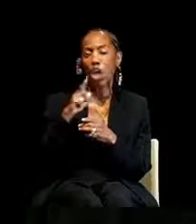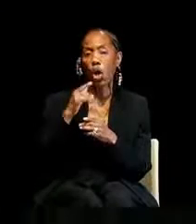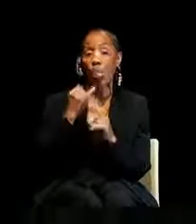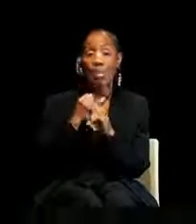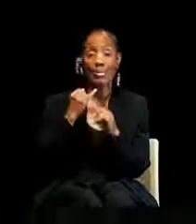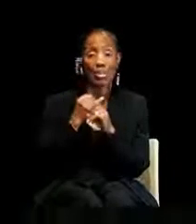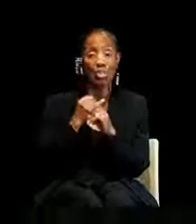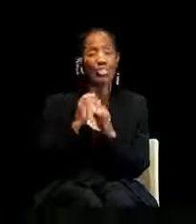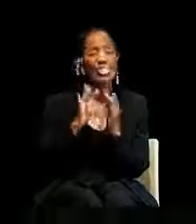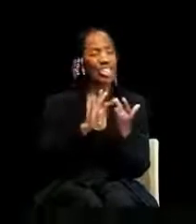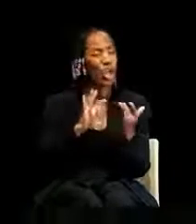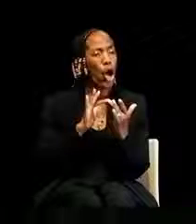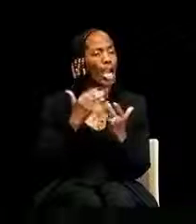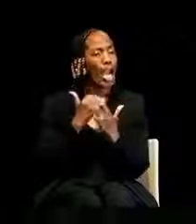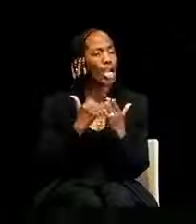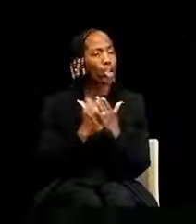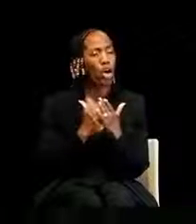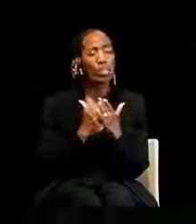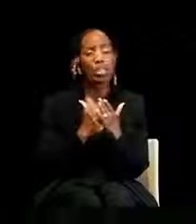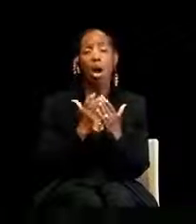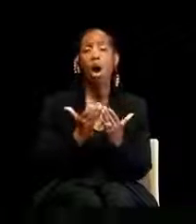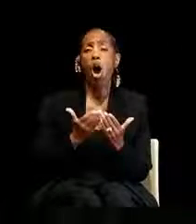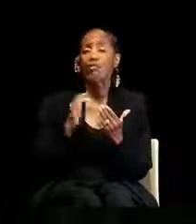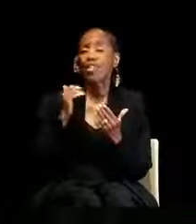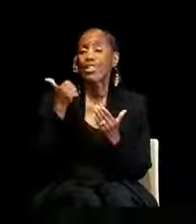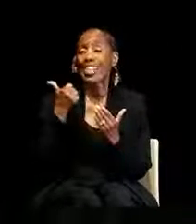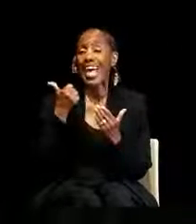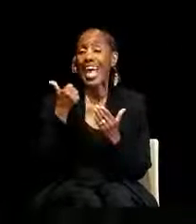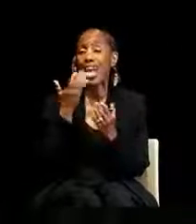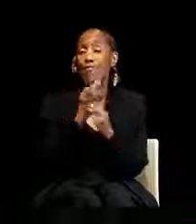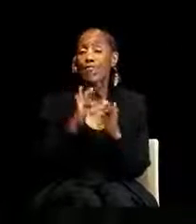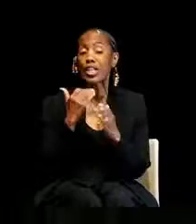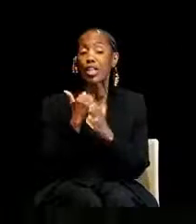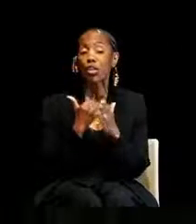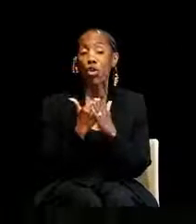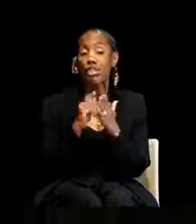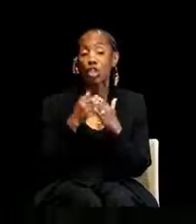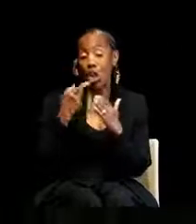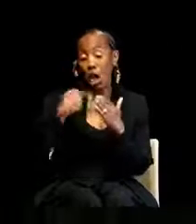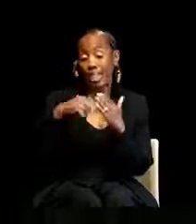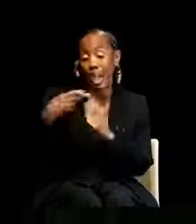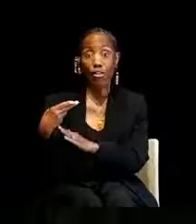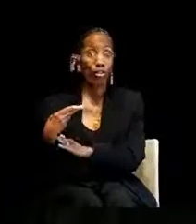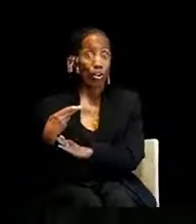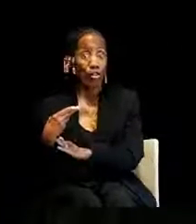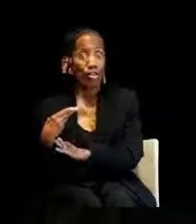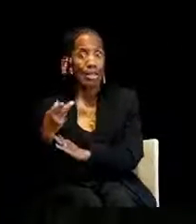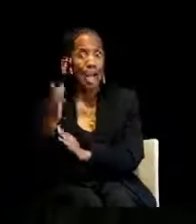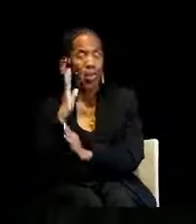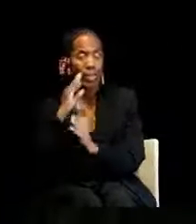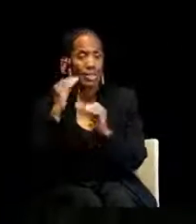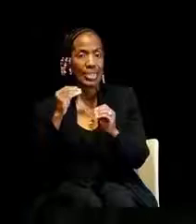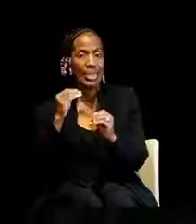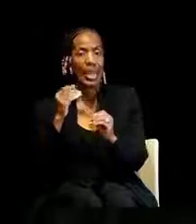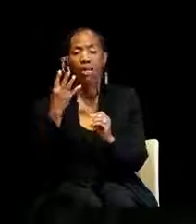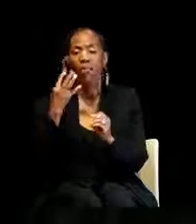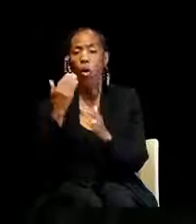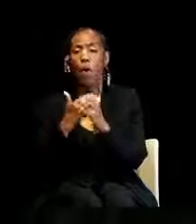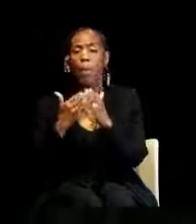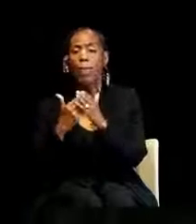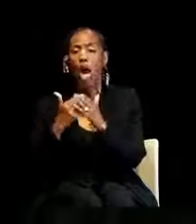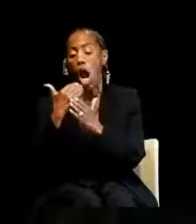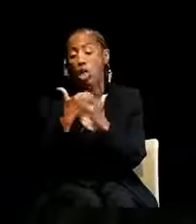free courses that we offer online. And starting next week, Thursday, actually, I will be teaching a 4-part